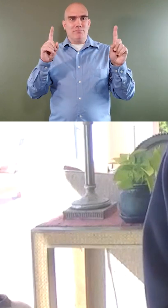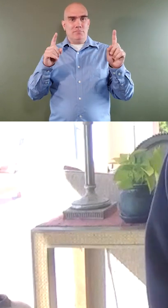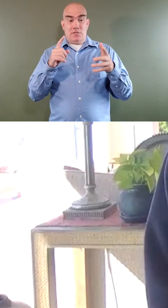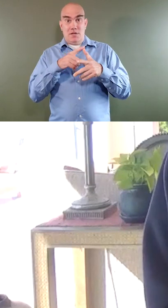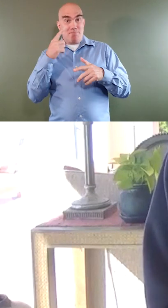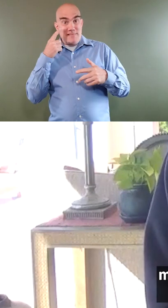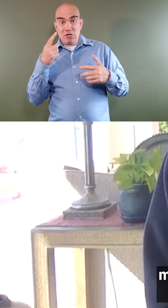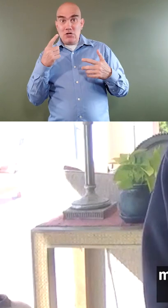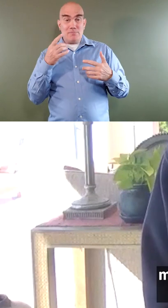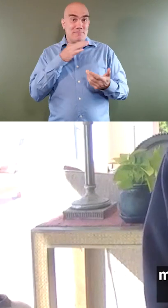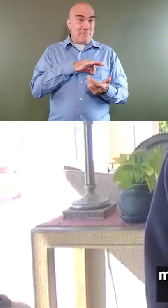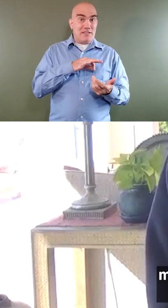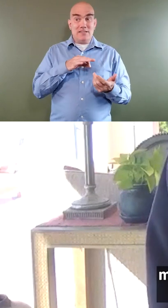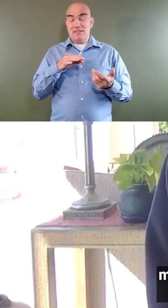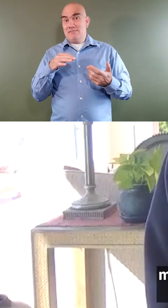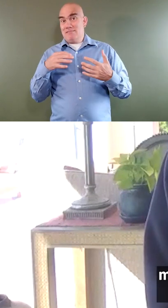either health benefits, martial